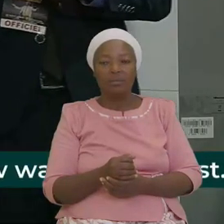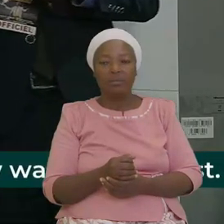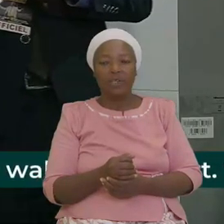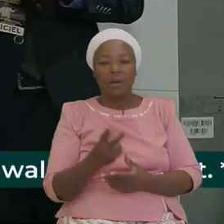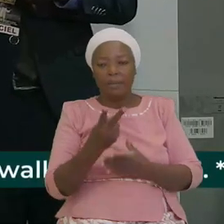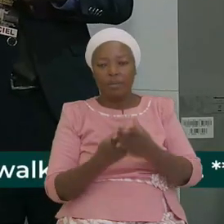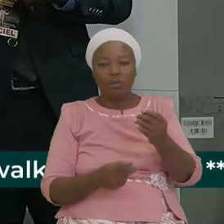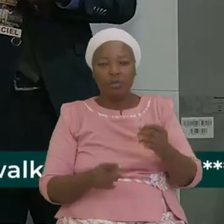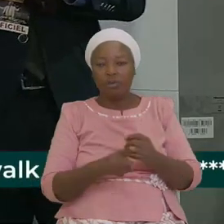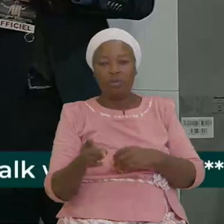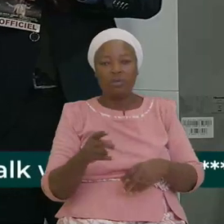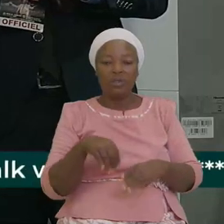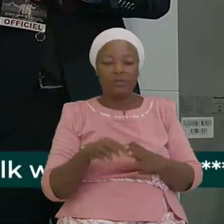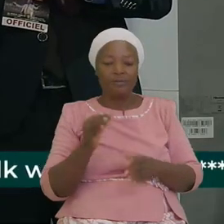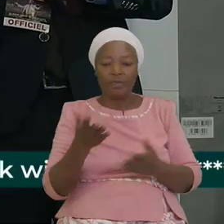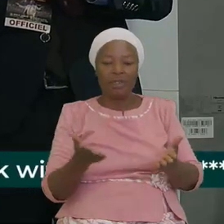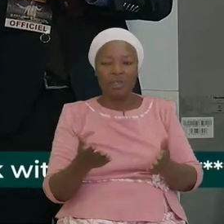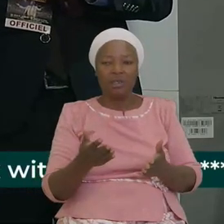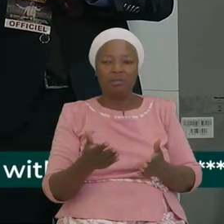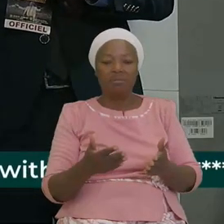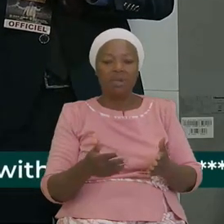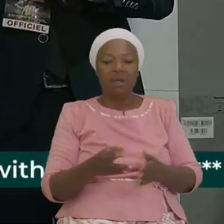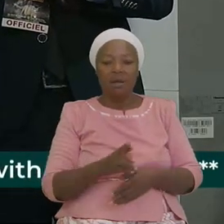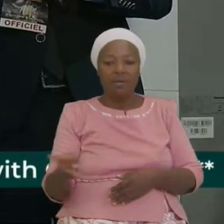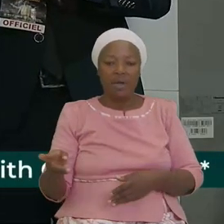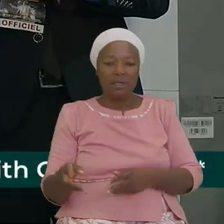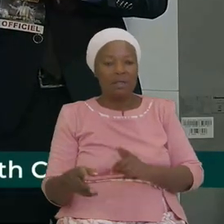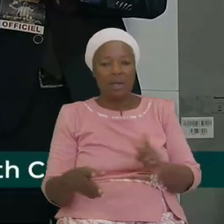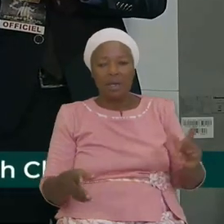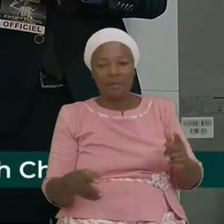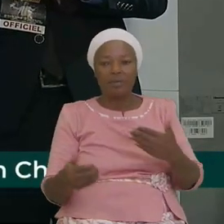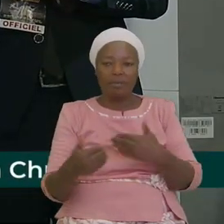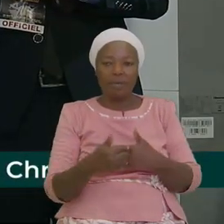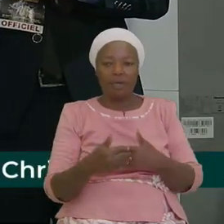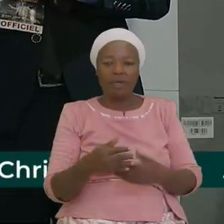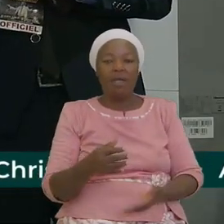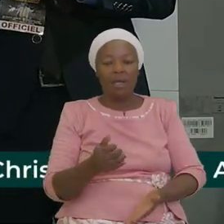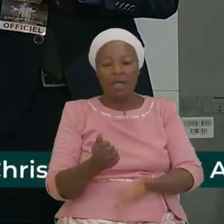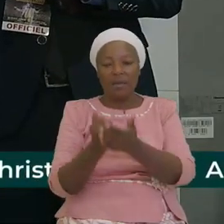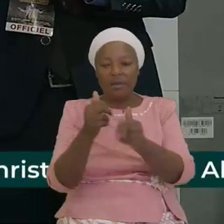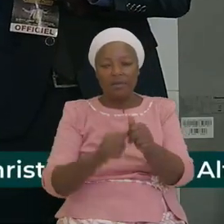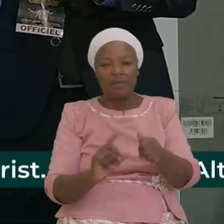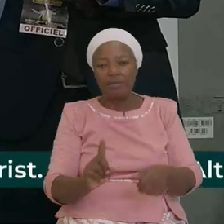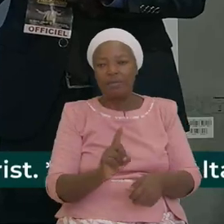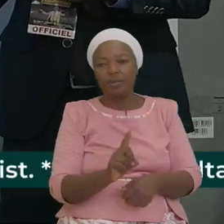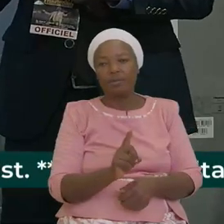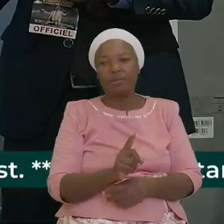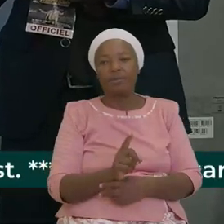Move forward, in front, at the left, at the right, at the back. Let's hurry up.